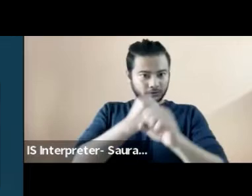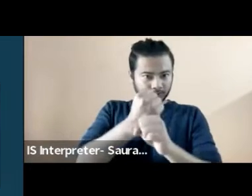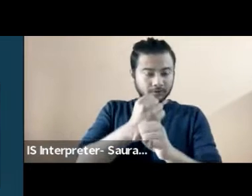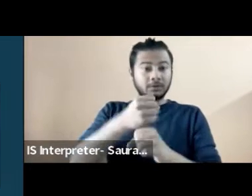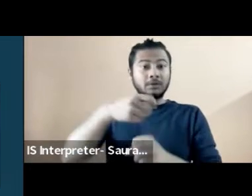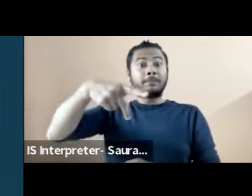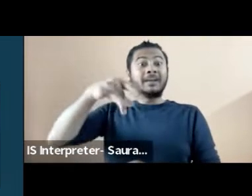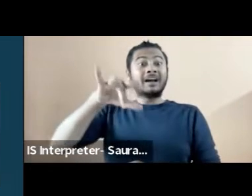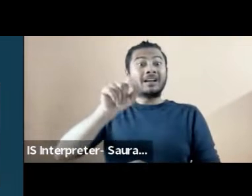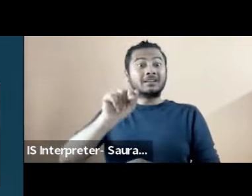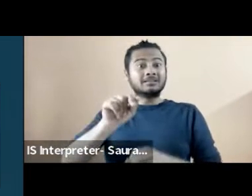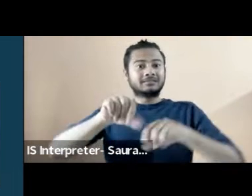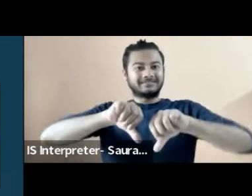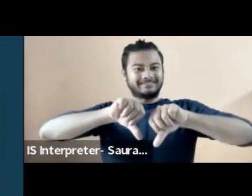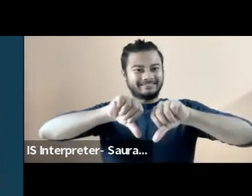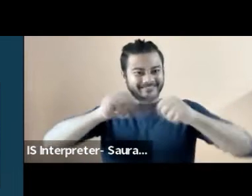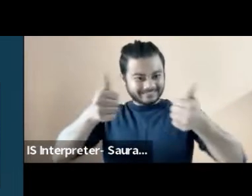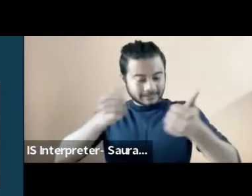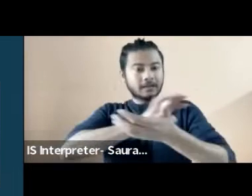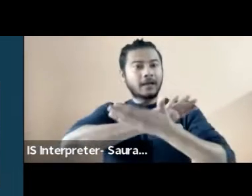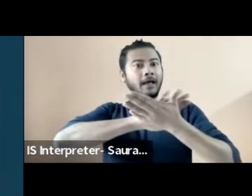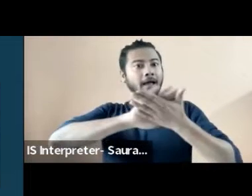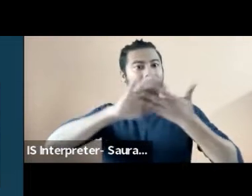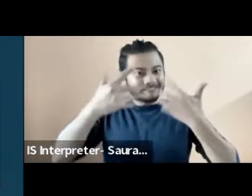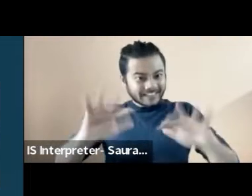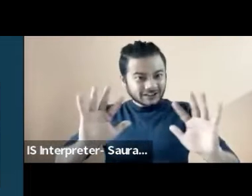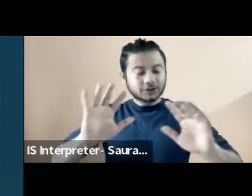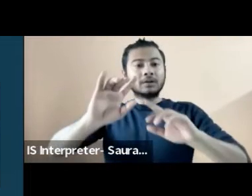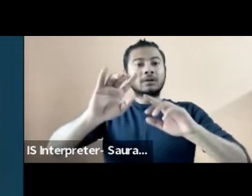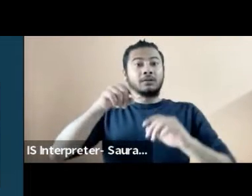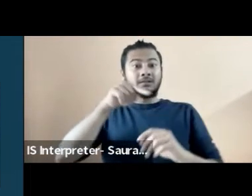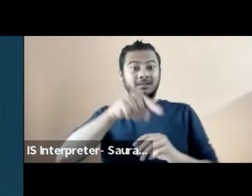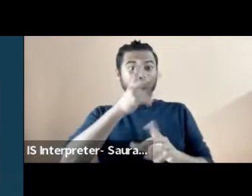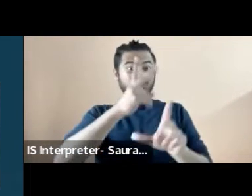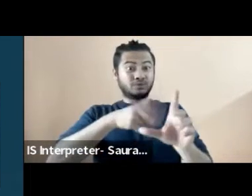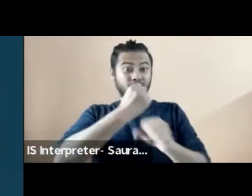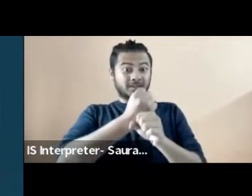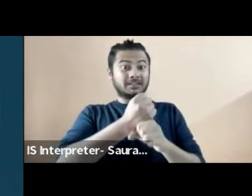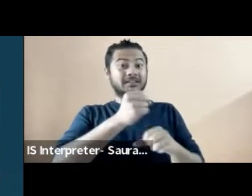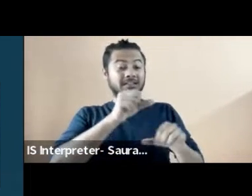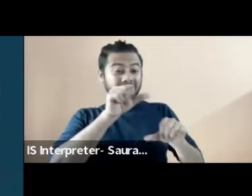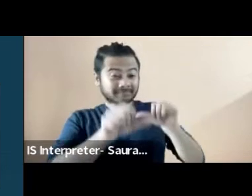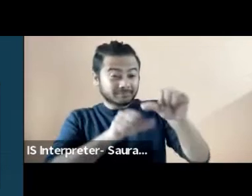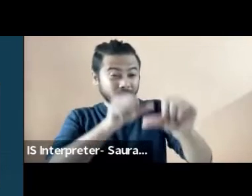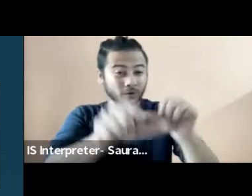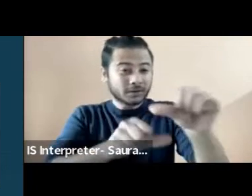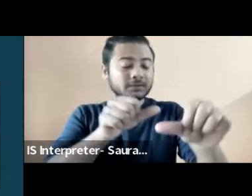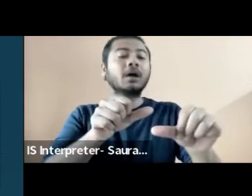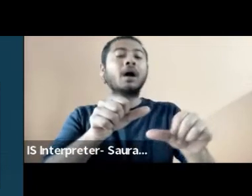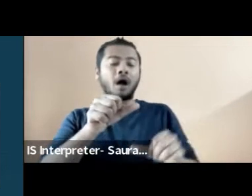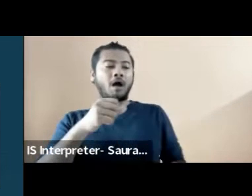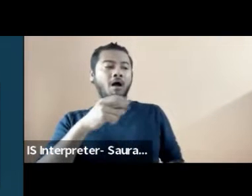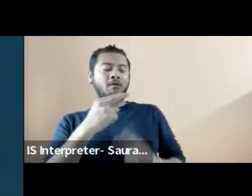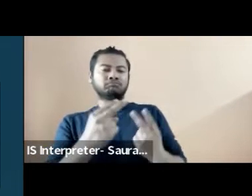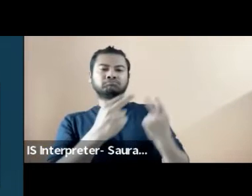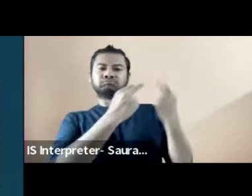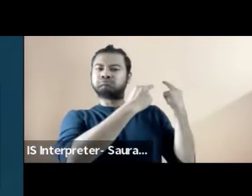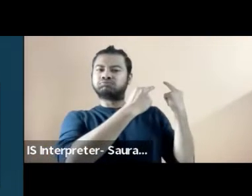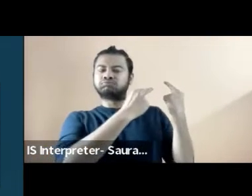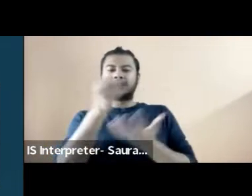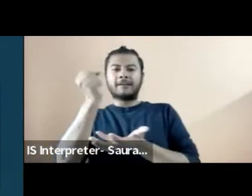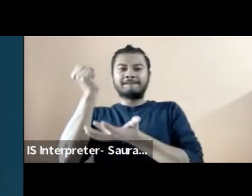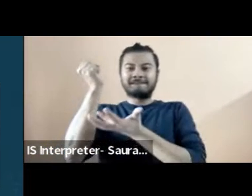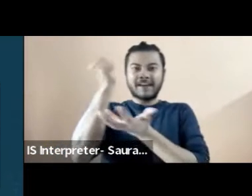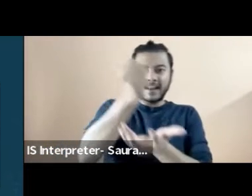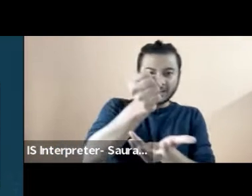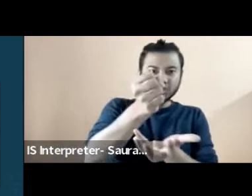completed, this entire process actually experienced some certain uncertainties in terms of having financial and political